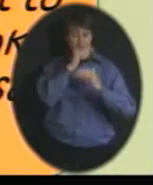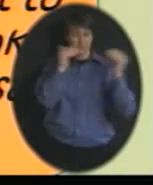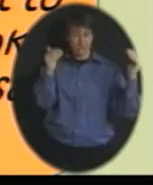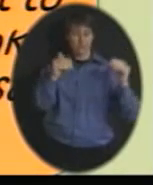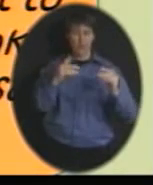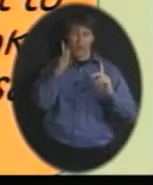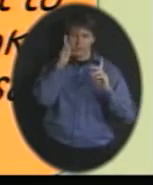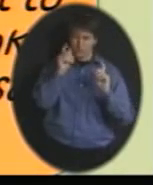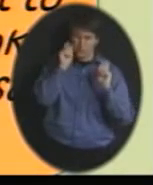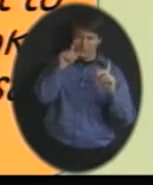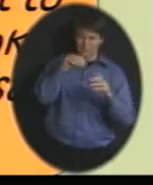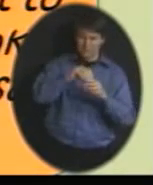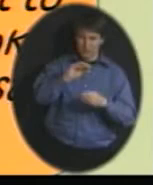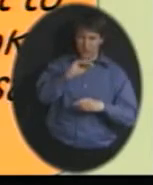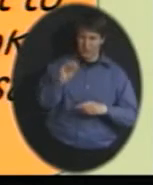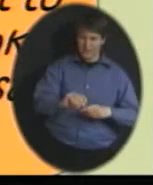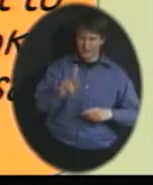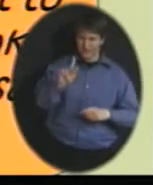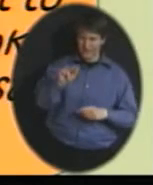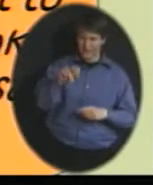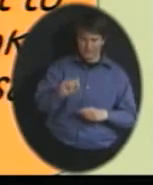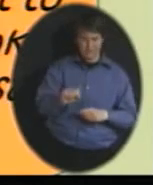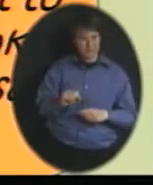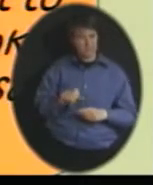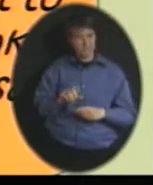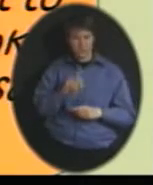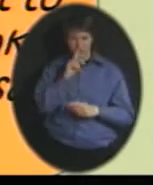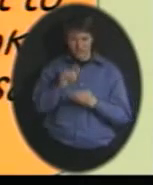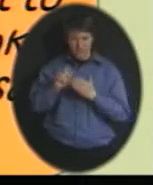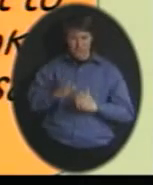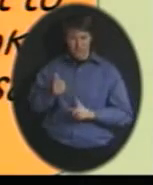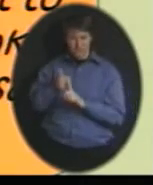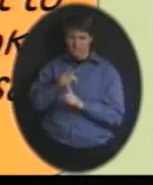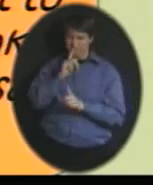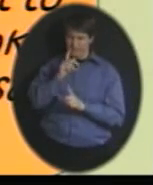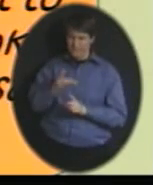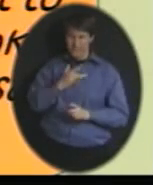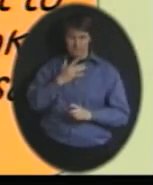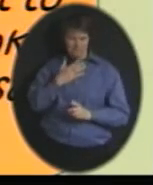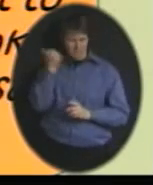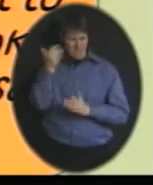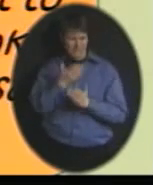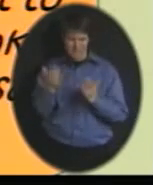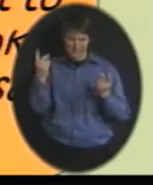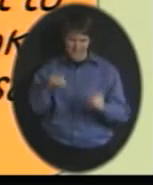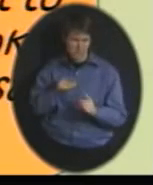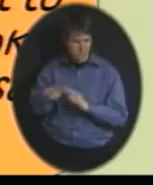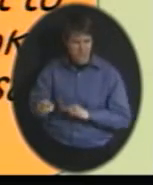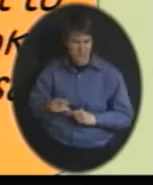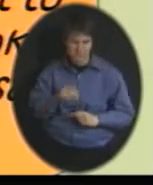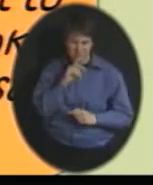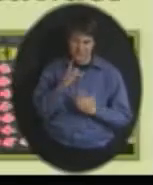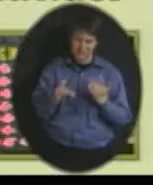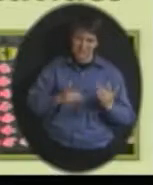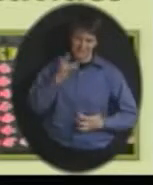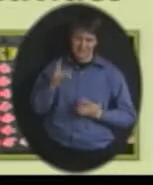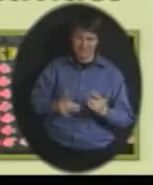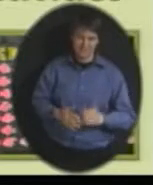I would wake up in Olathe, Kansas. She felt that this was the best thing that had ever happened to her, and so she was very excited about